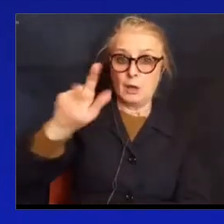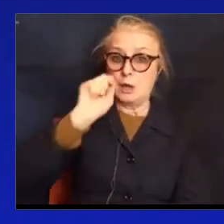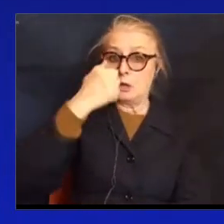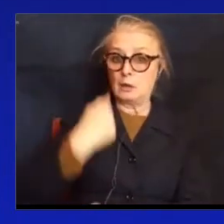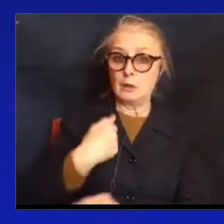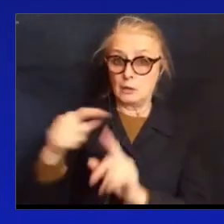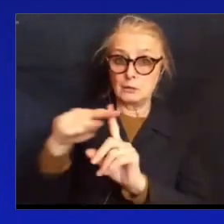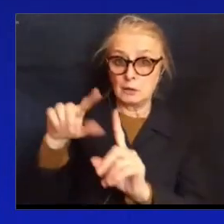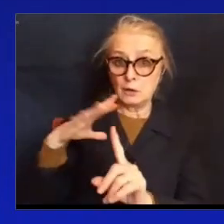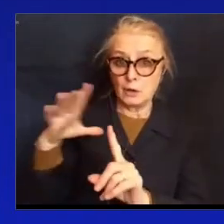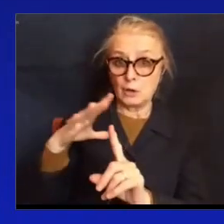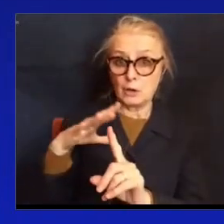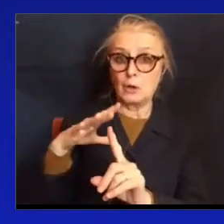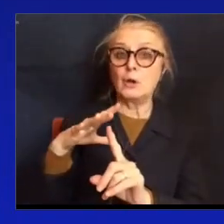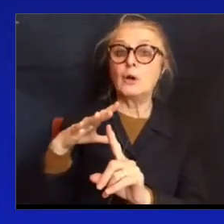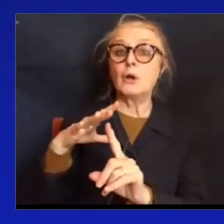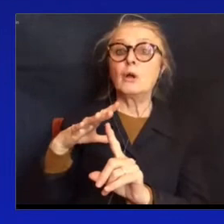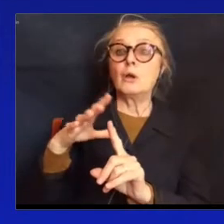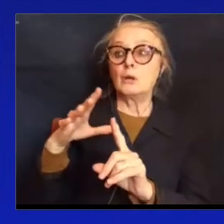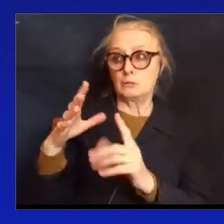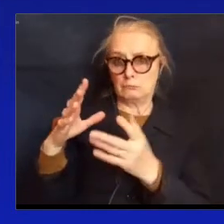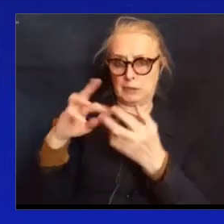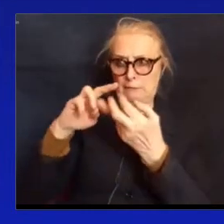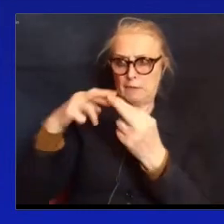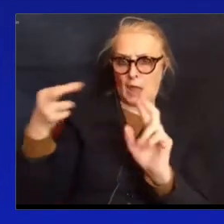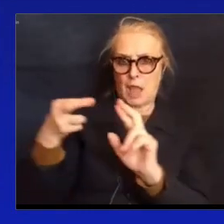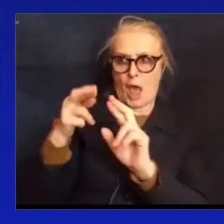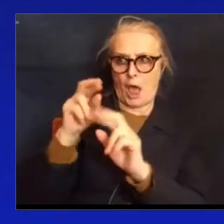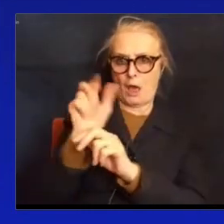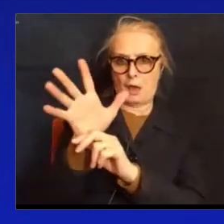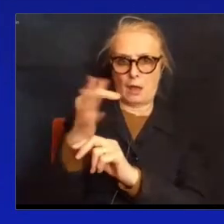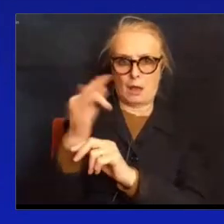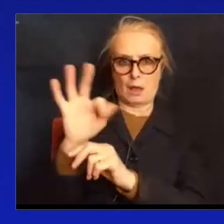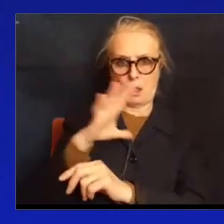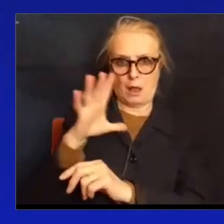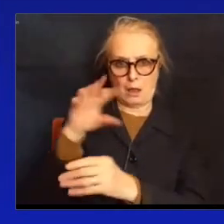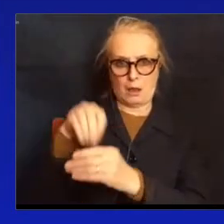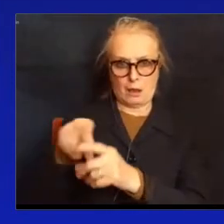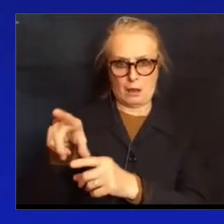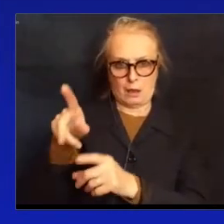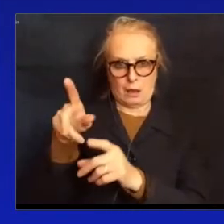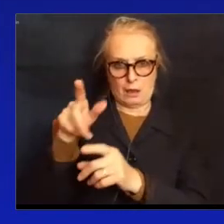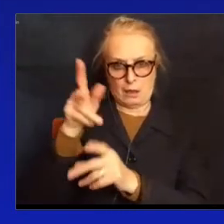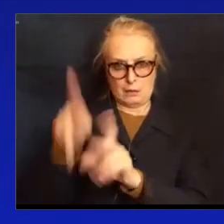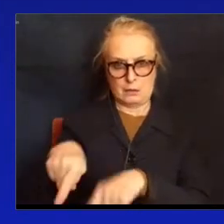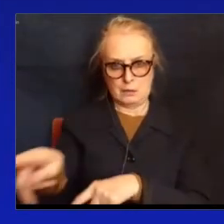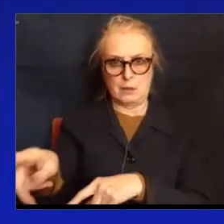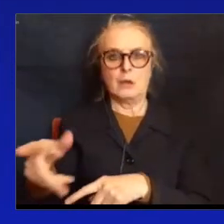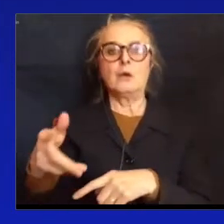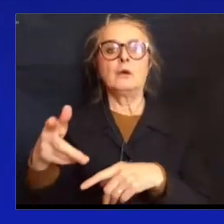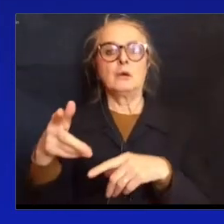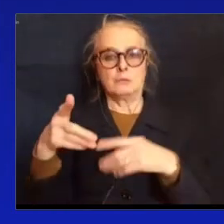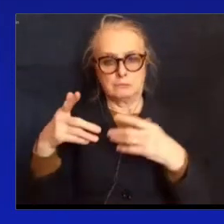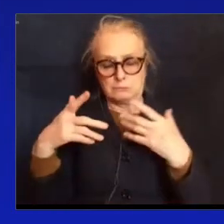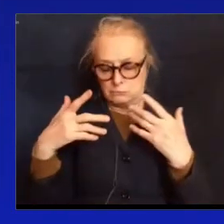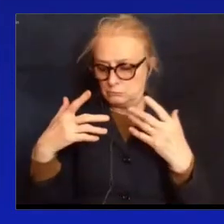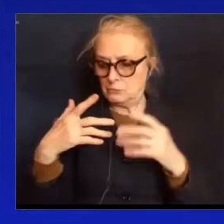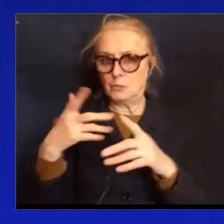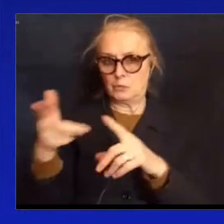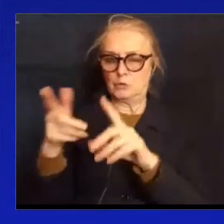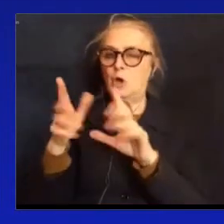around containment. I think the broader context here, excuse me, the broader context here is